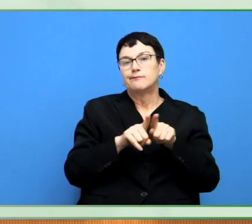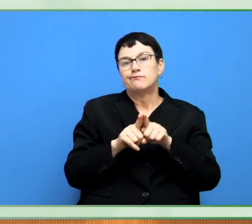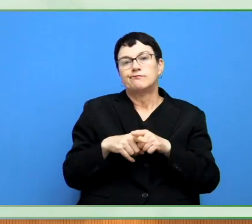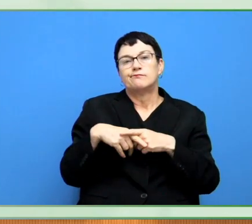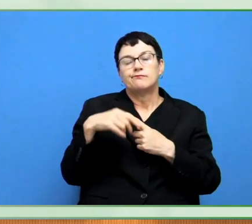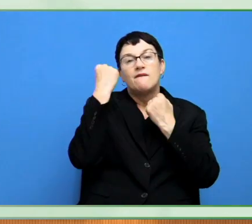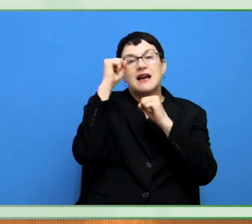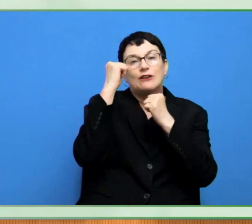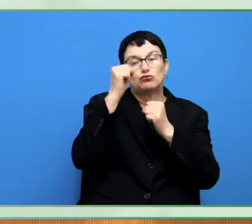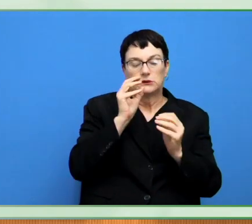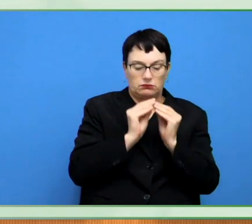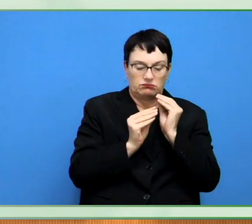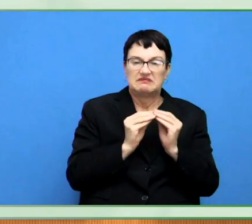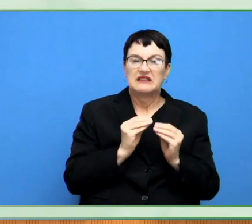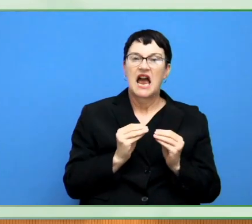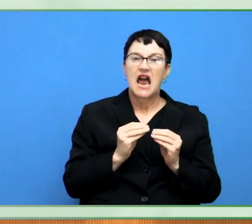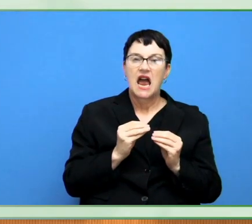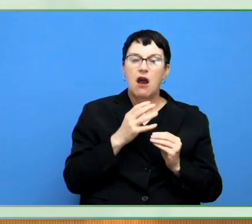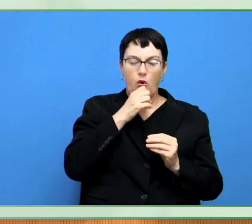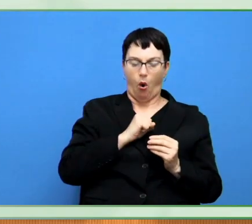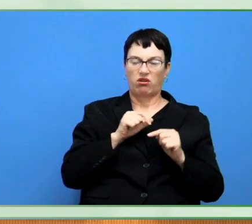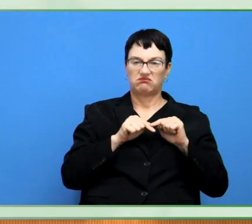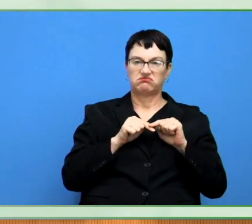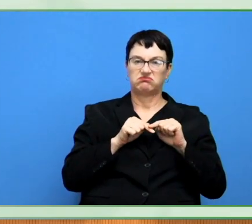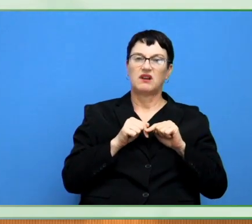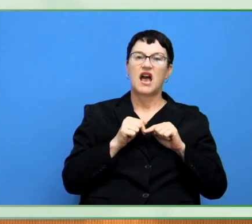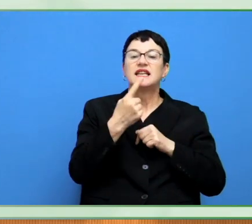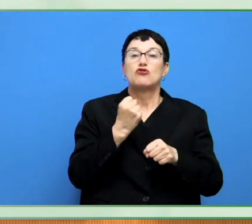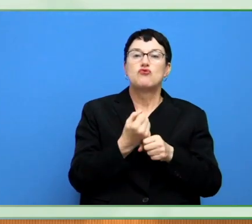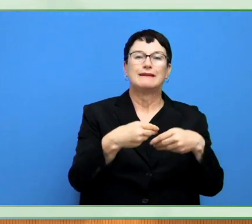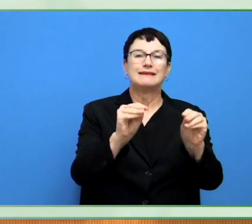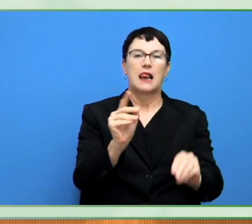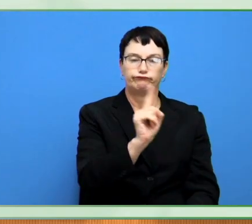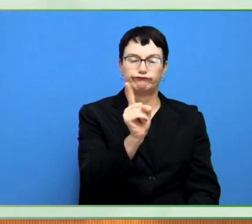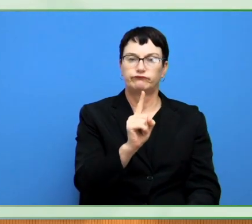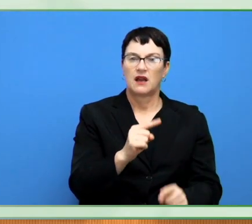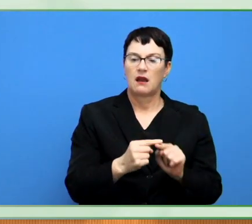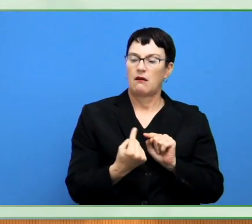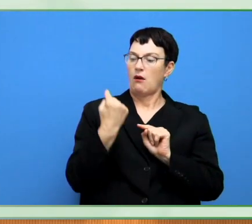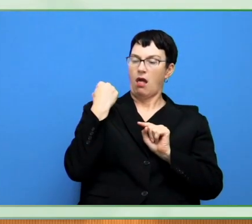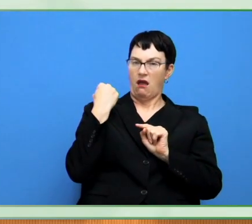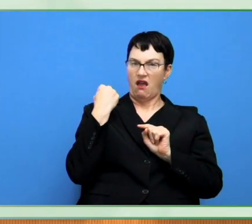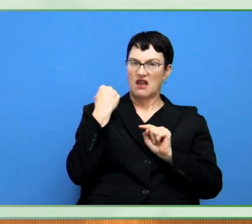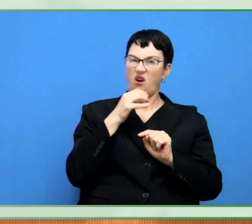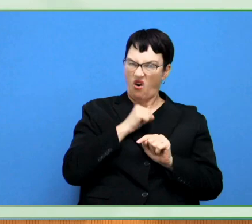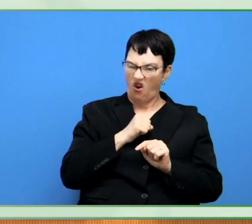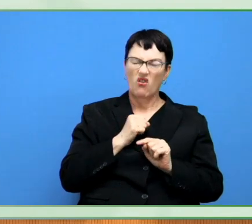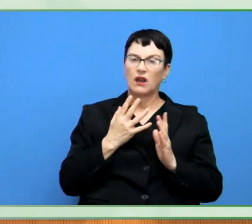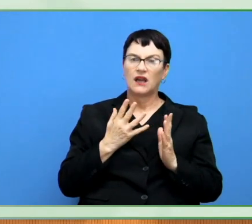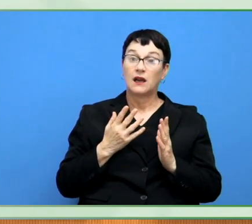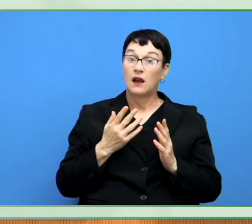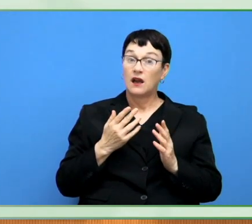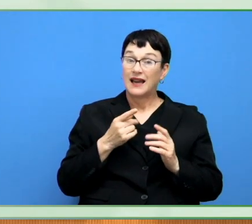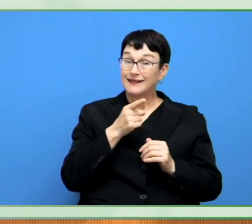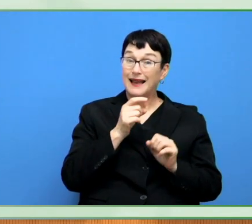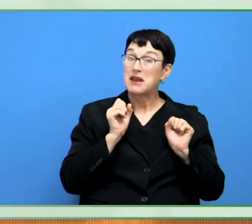this year or next year. And so they are known for quite literally putting it through industrial shredders and getting